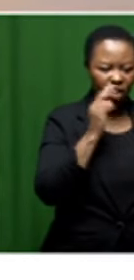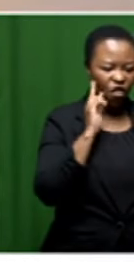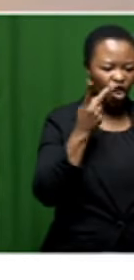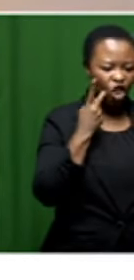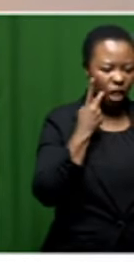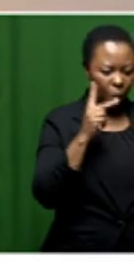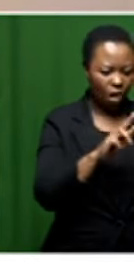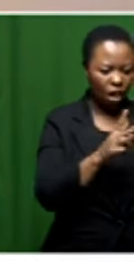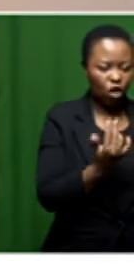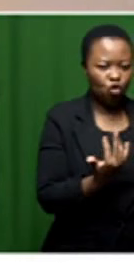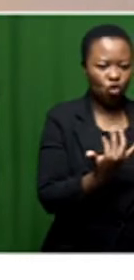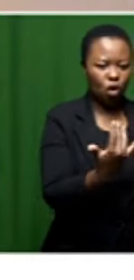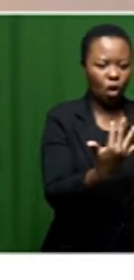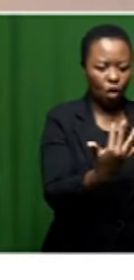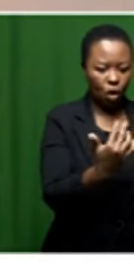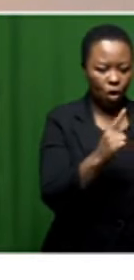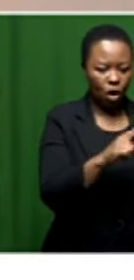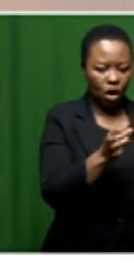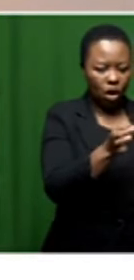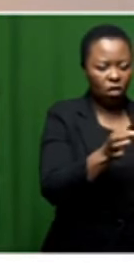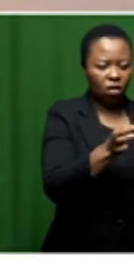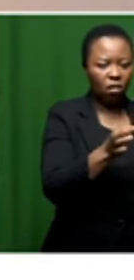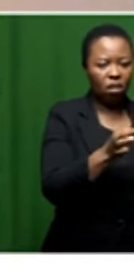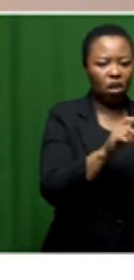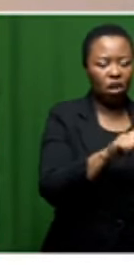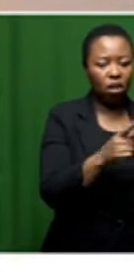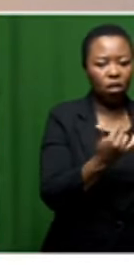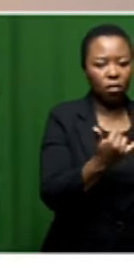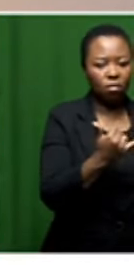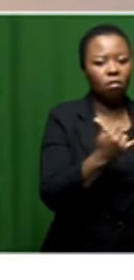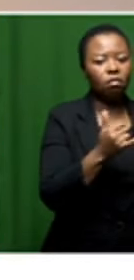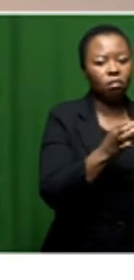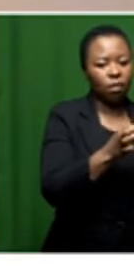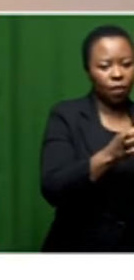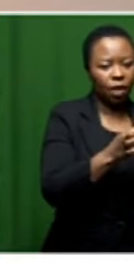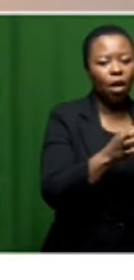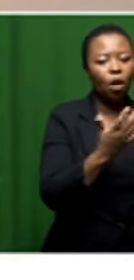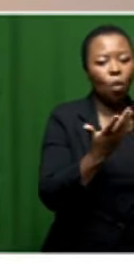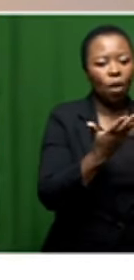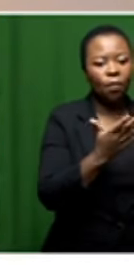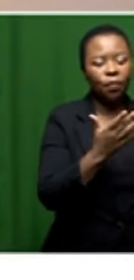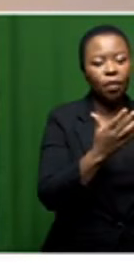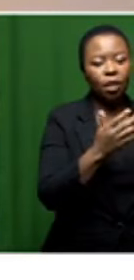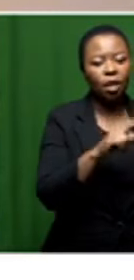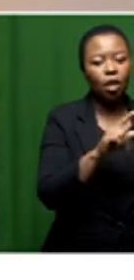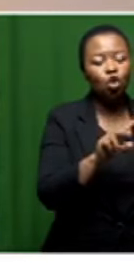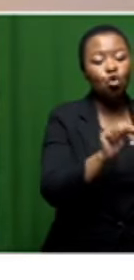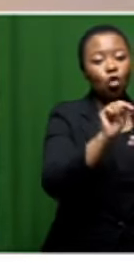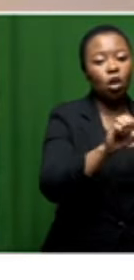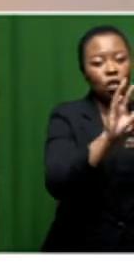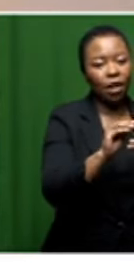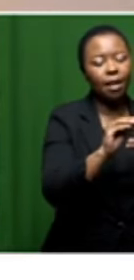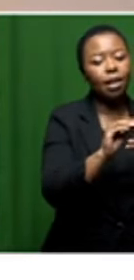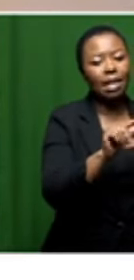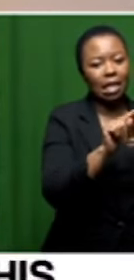in water environments. So in great lakes like Lake Chad in the Republic of Chad in North Central Africa, and it